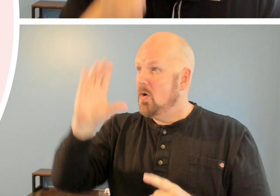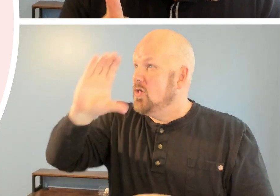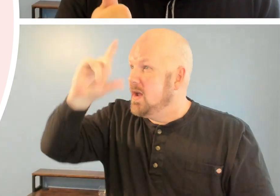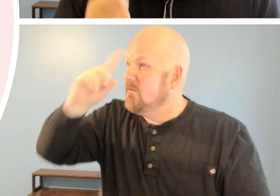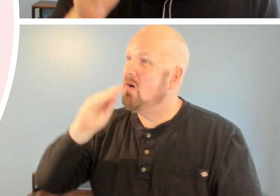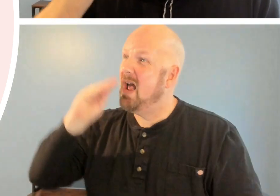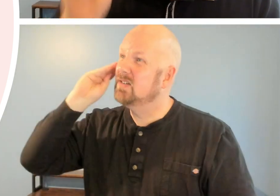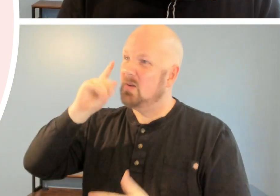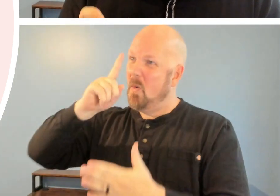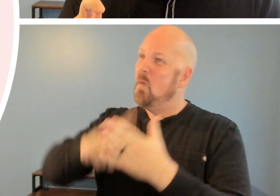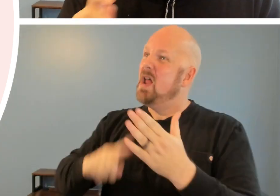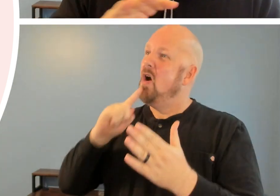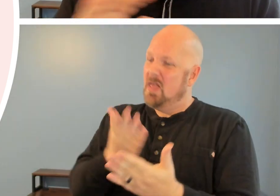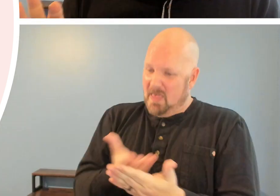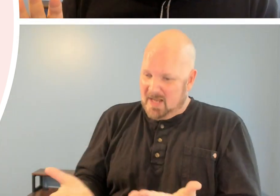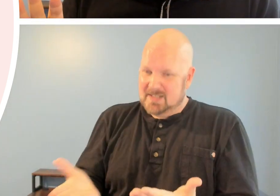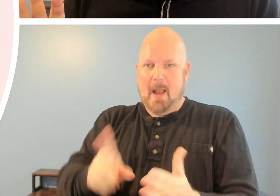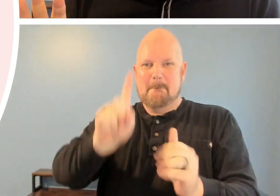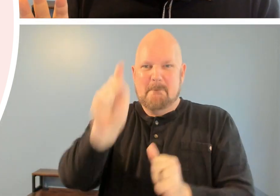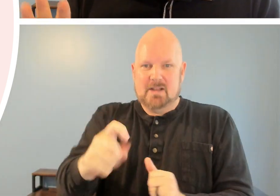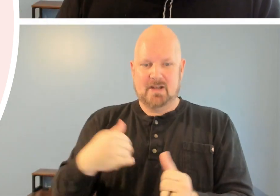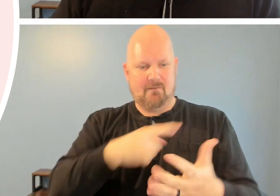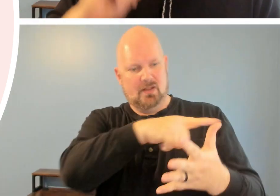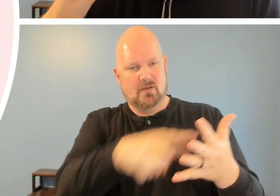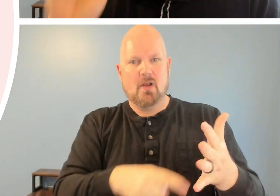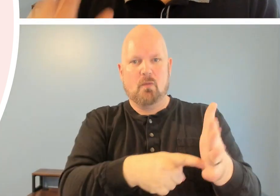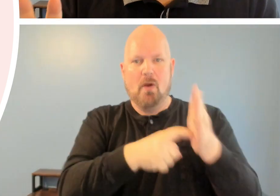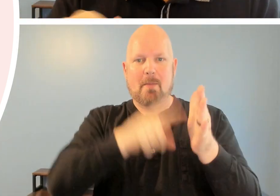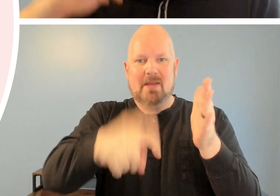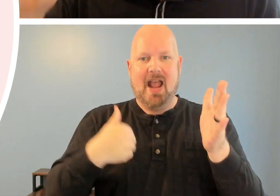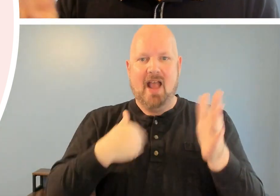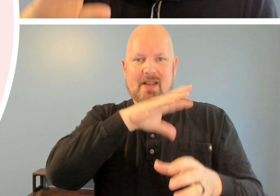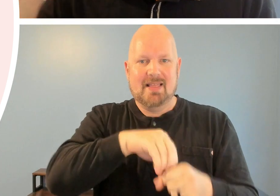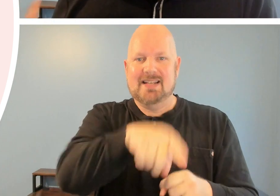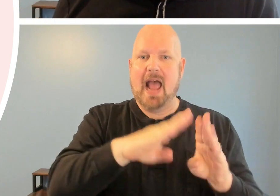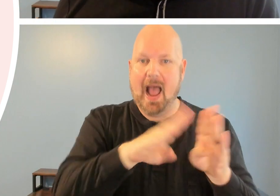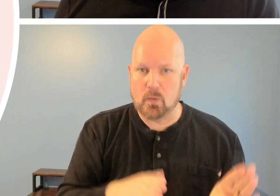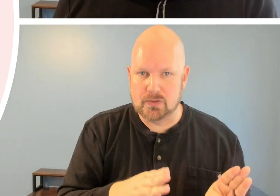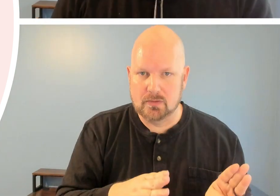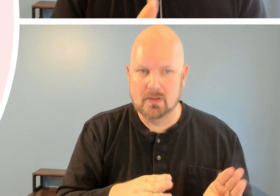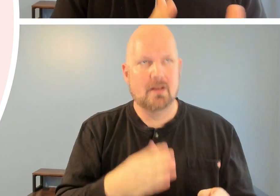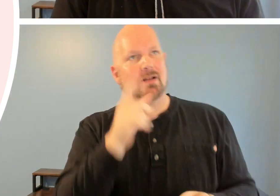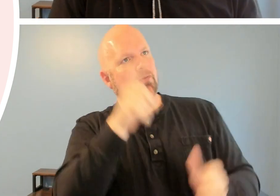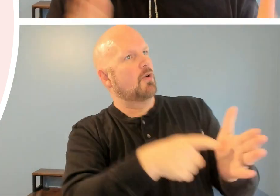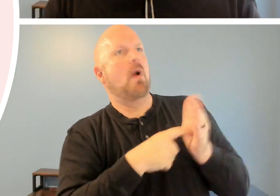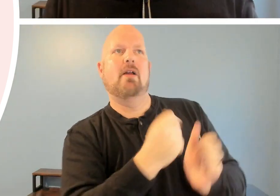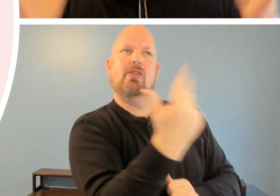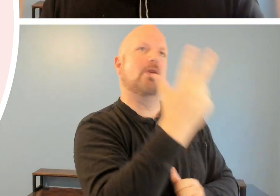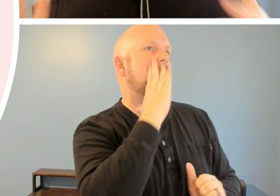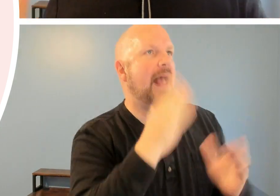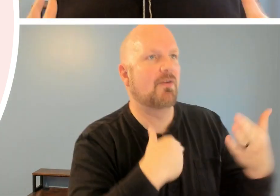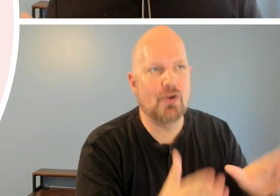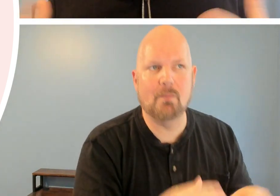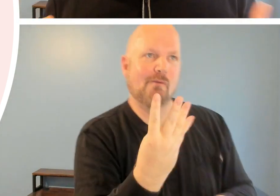you must have? These are requirements. There's no ifs and buts about it. It has to be 3-bedroom or 4-bedroom or whatever the case may be. It needs to have